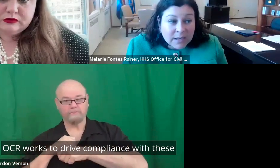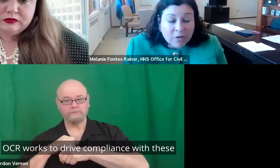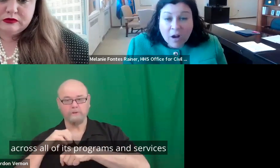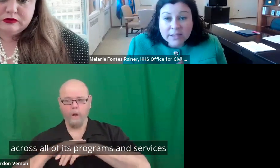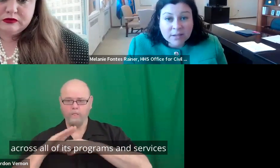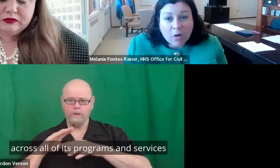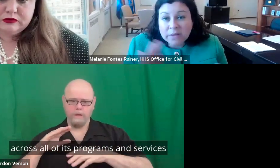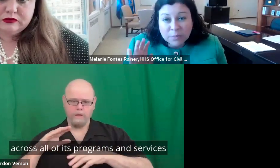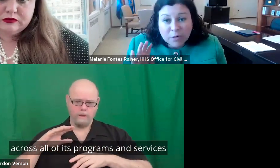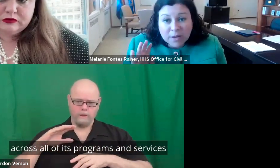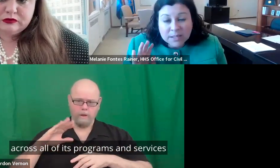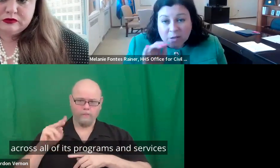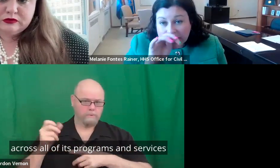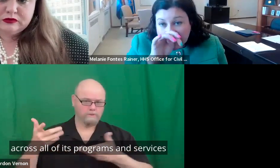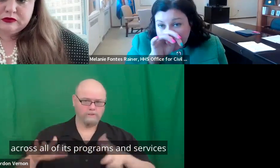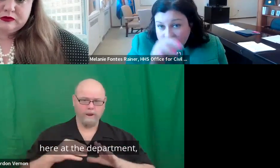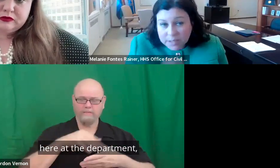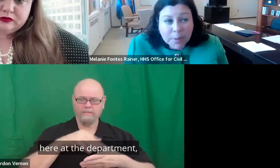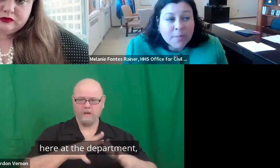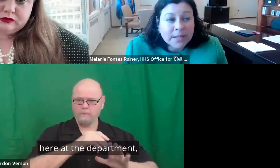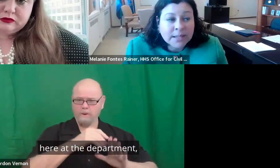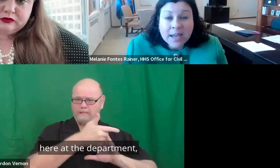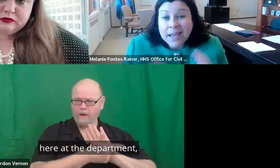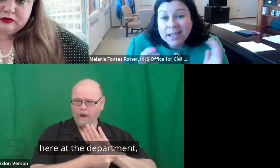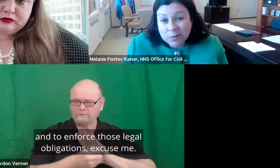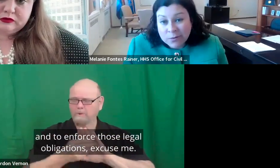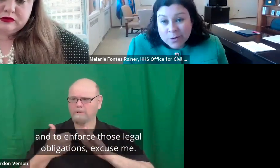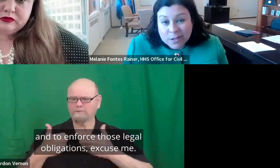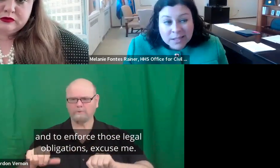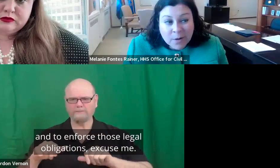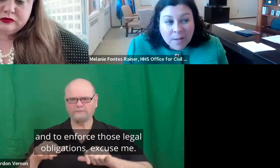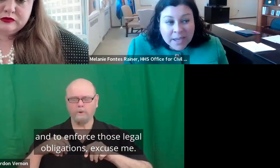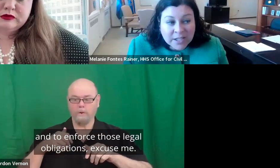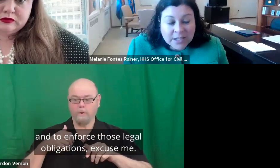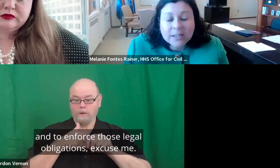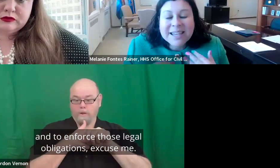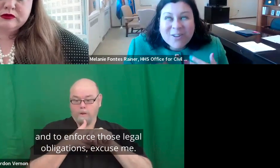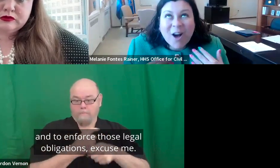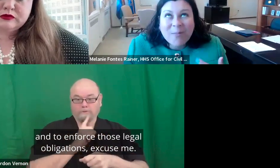with these across all of its programs and services here at the department, and to enforce those legal